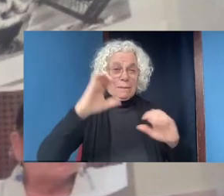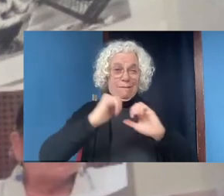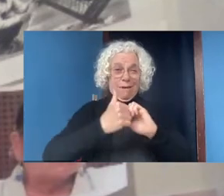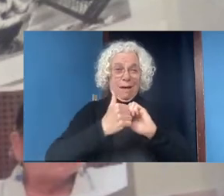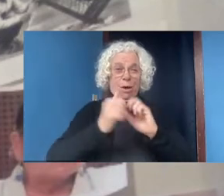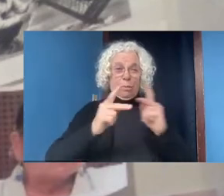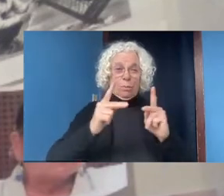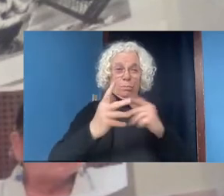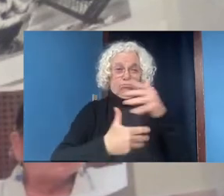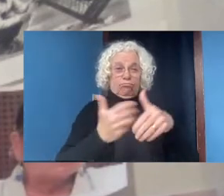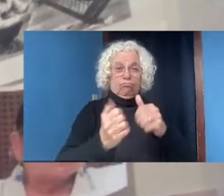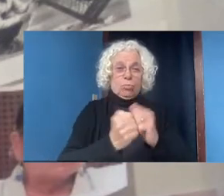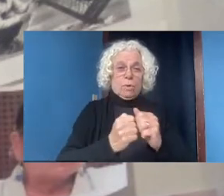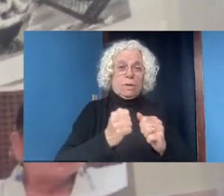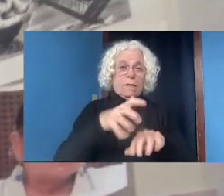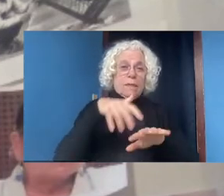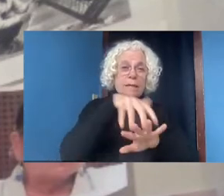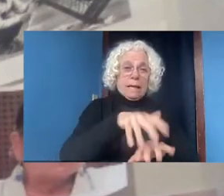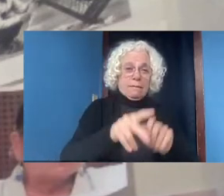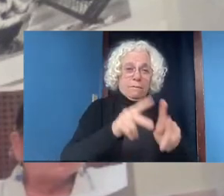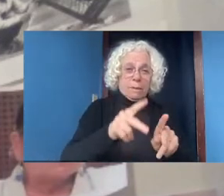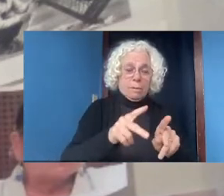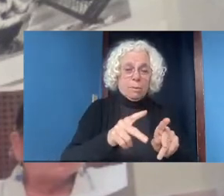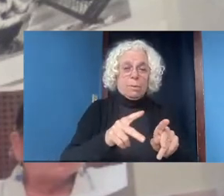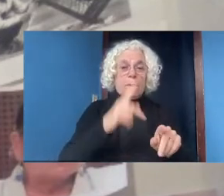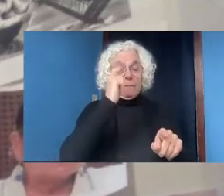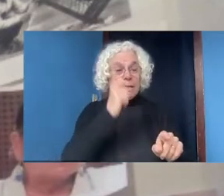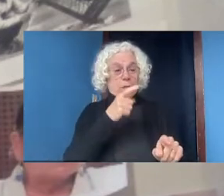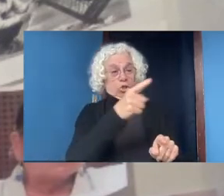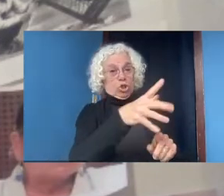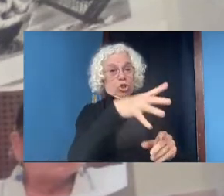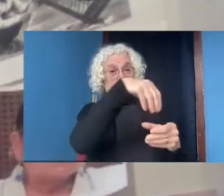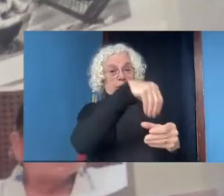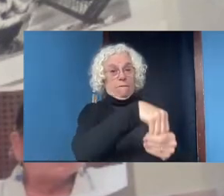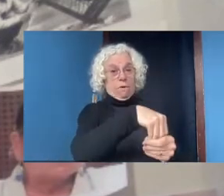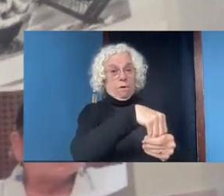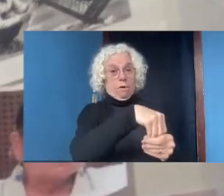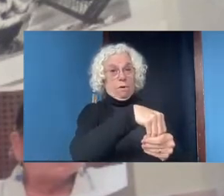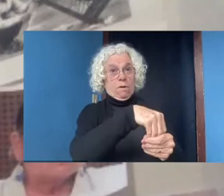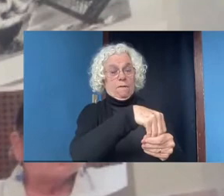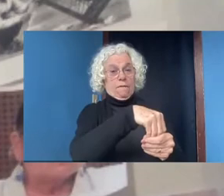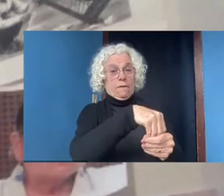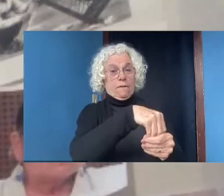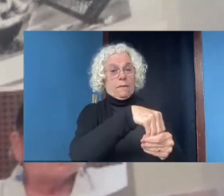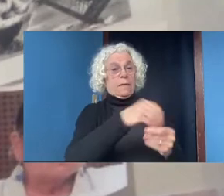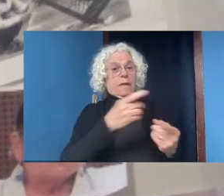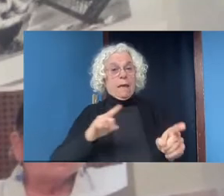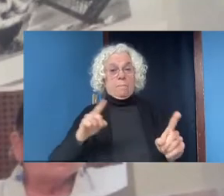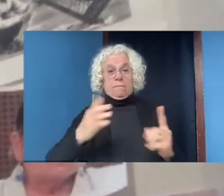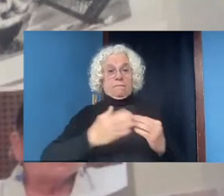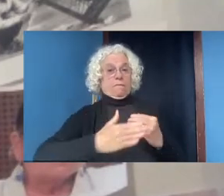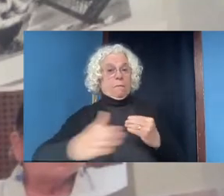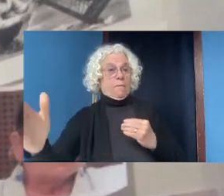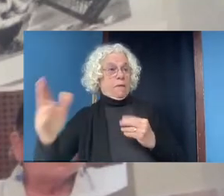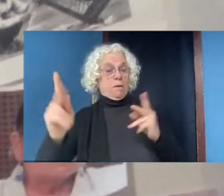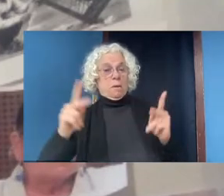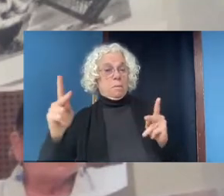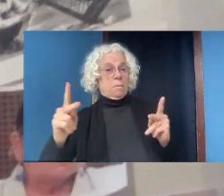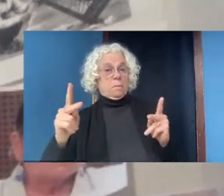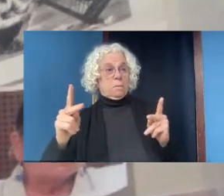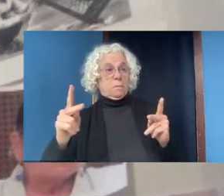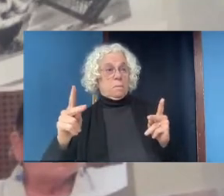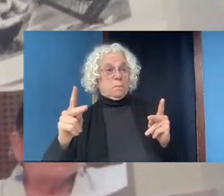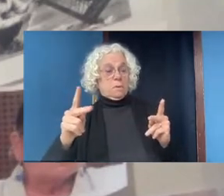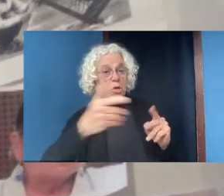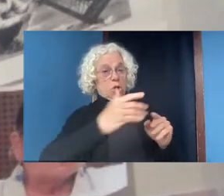Indians. Because of her involvement, she never again was ever given a chance to audition for